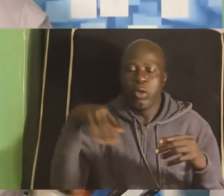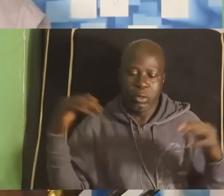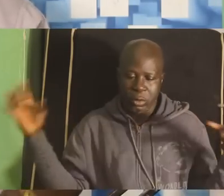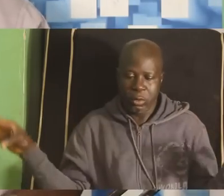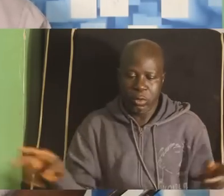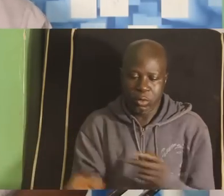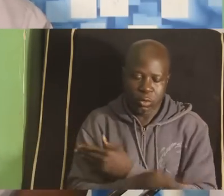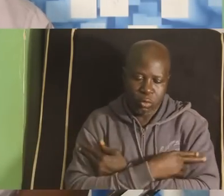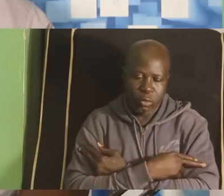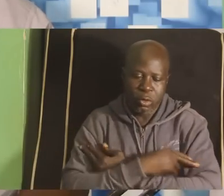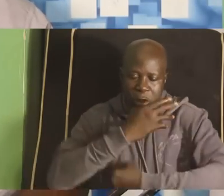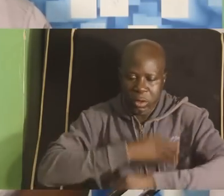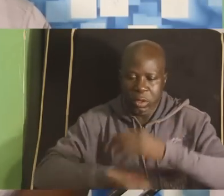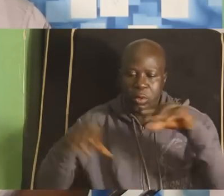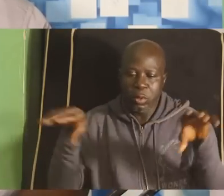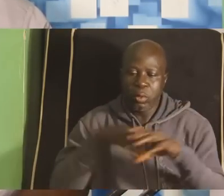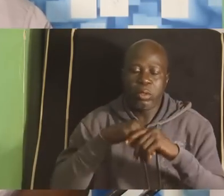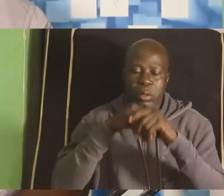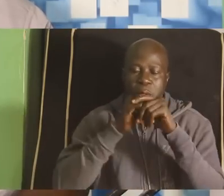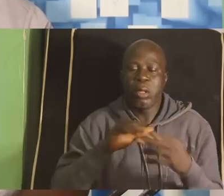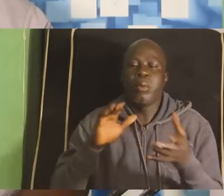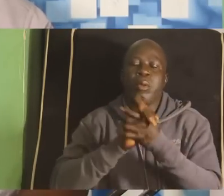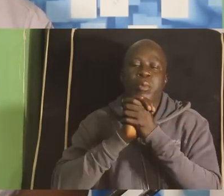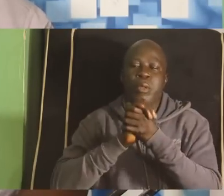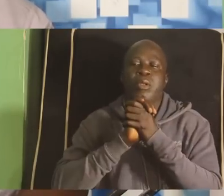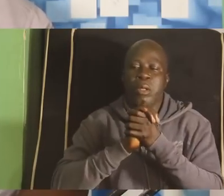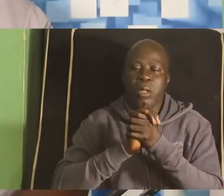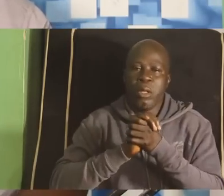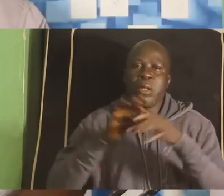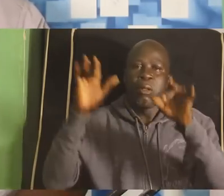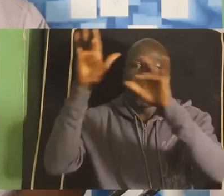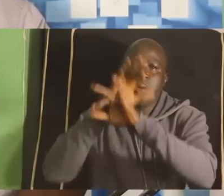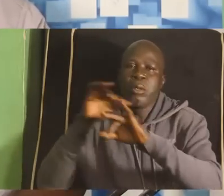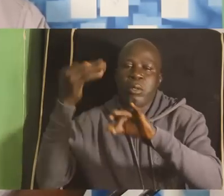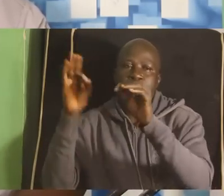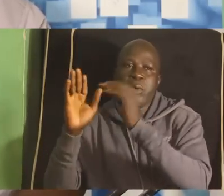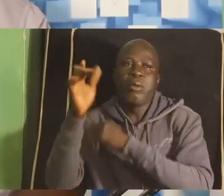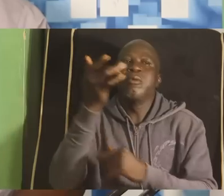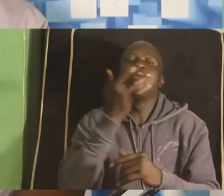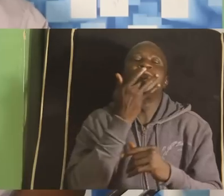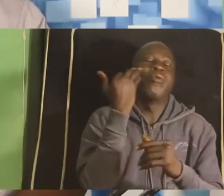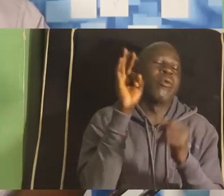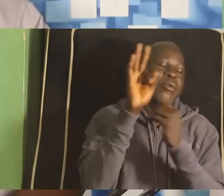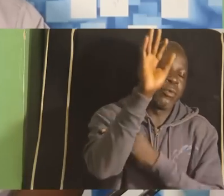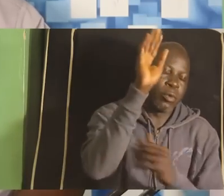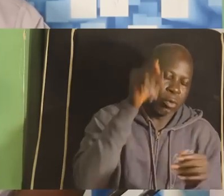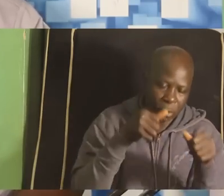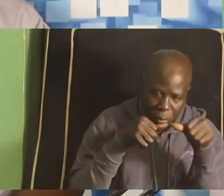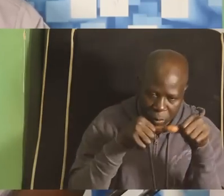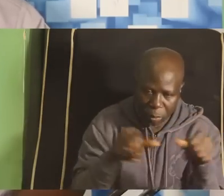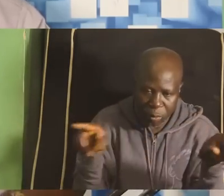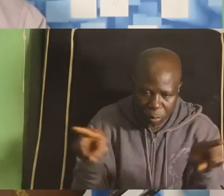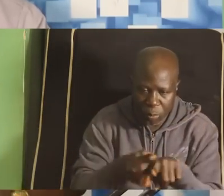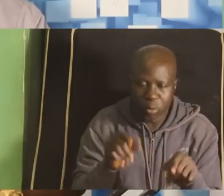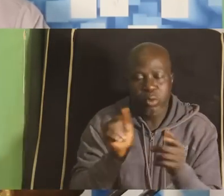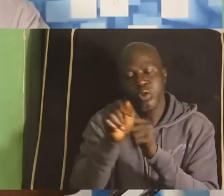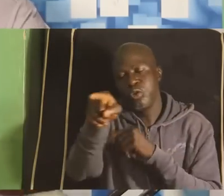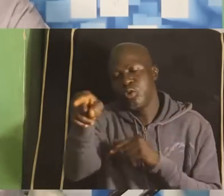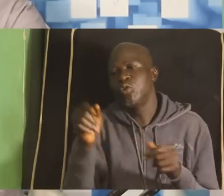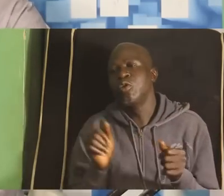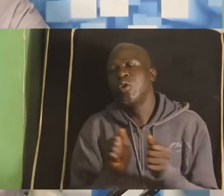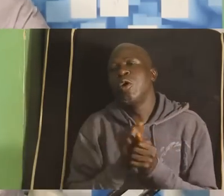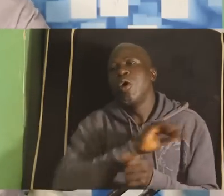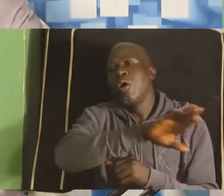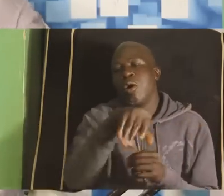all to the brothers oni wedding anniversary people celebrating their anu ola toju rere master and favor ko ba aye re pade amen wa we can't